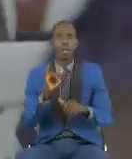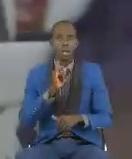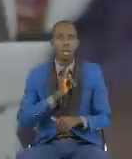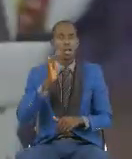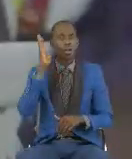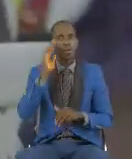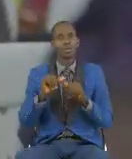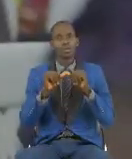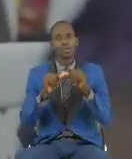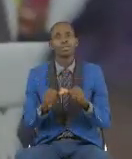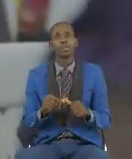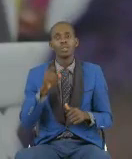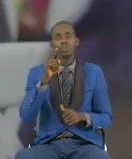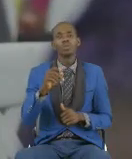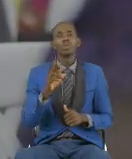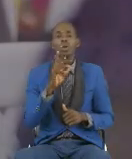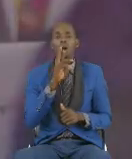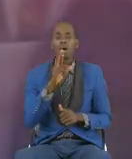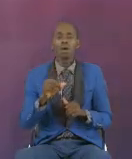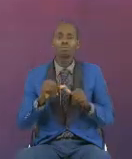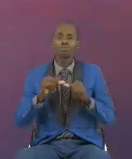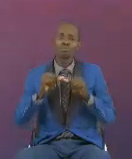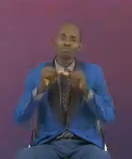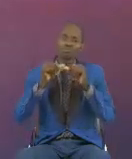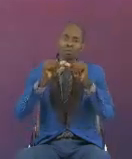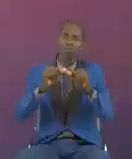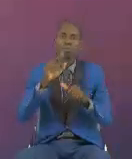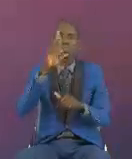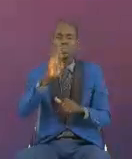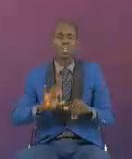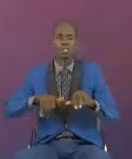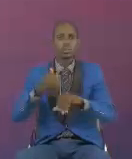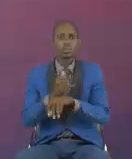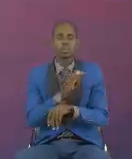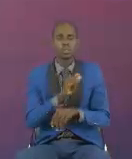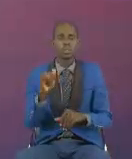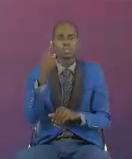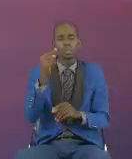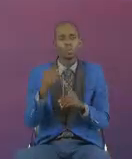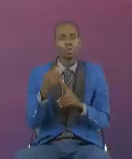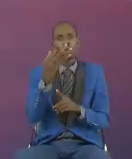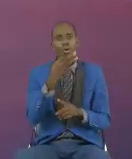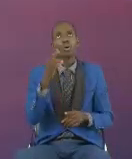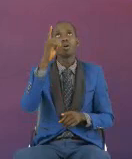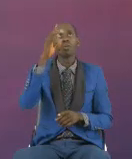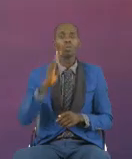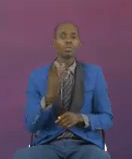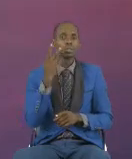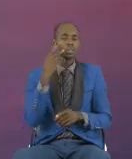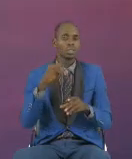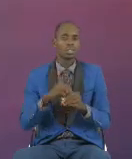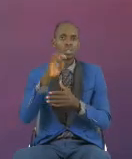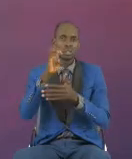are perseveringly reaffirming the word of God. Look at chapter 8, verse